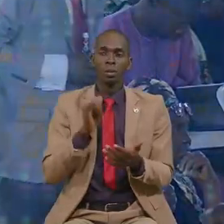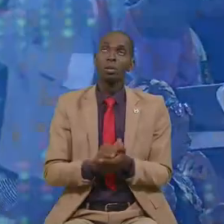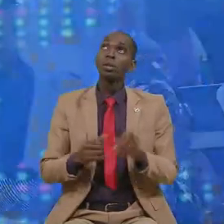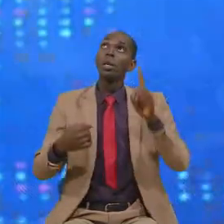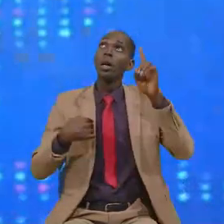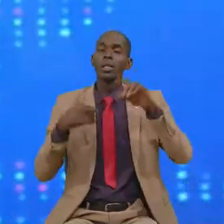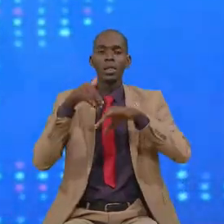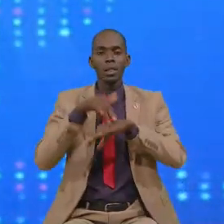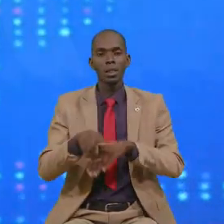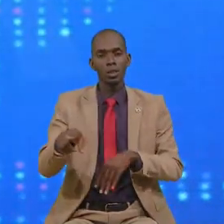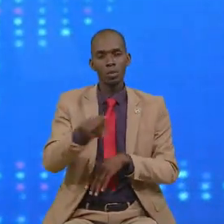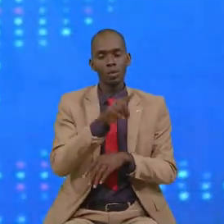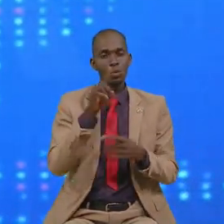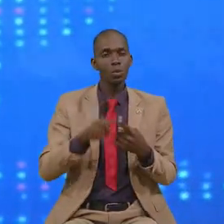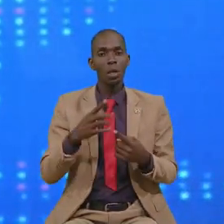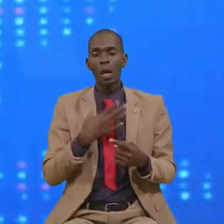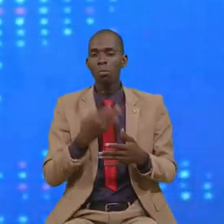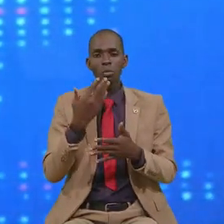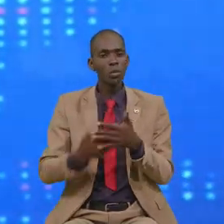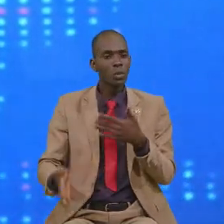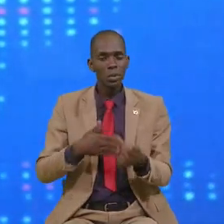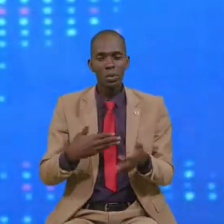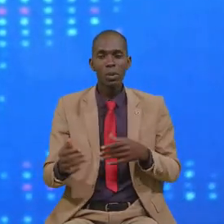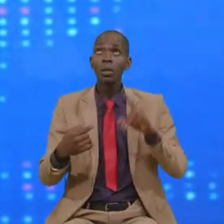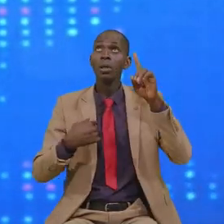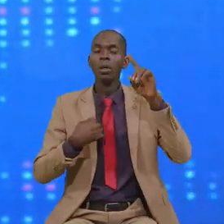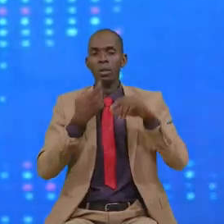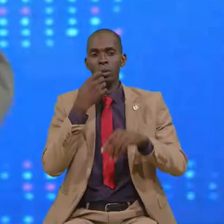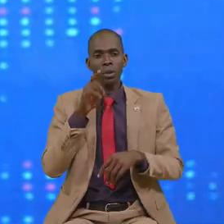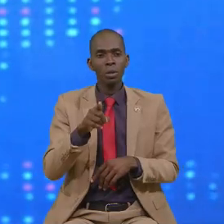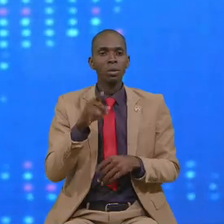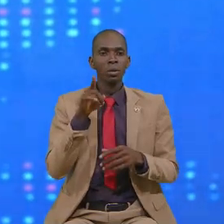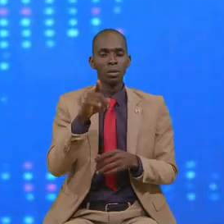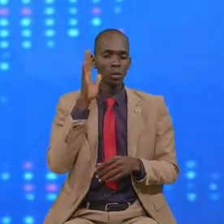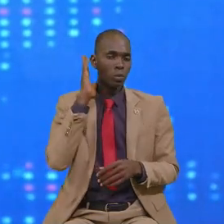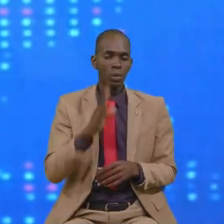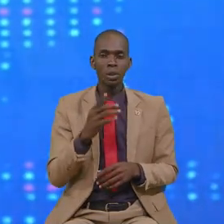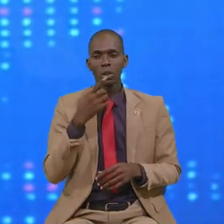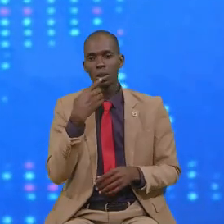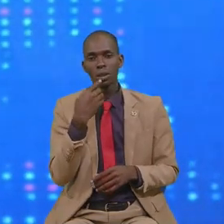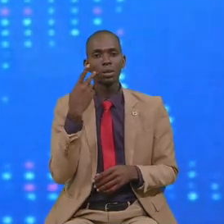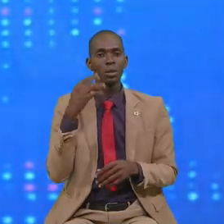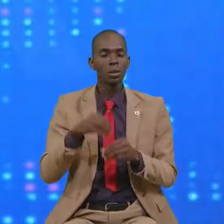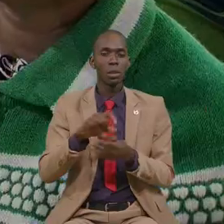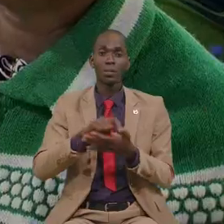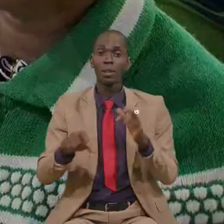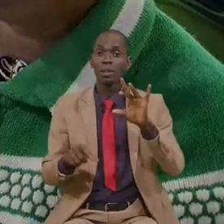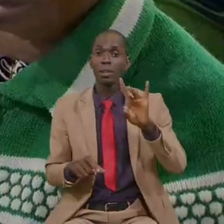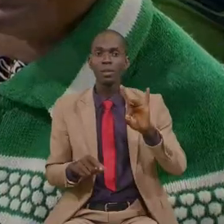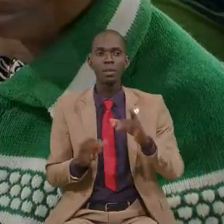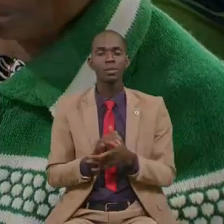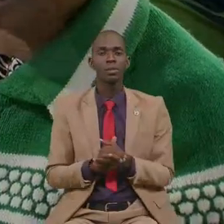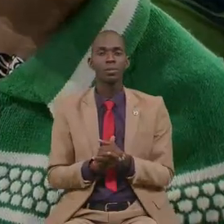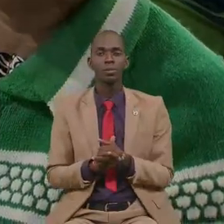And whatsoever I command thee, thou shalt speak. Look at verse 8. In verse 8,